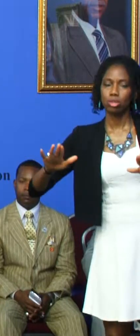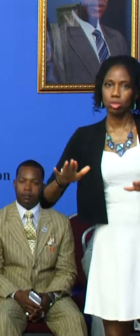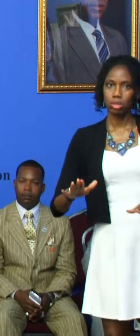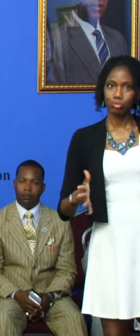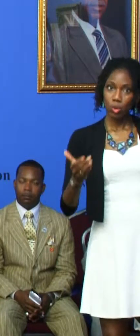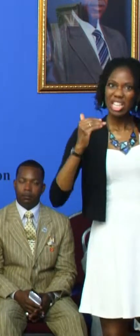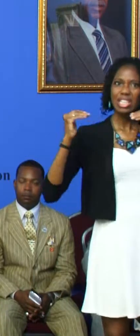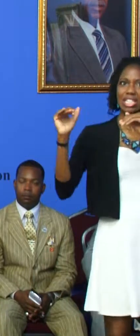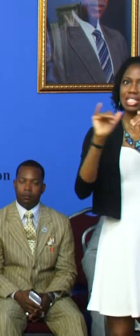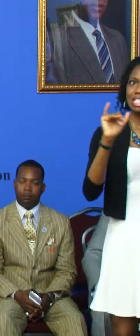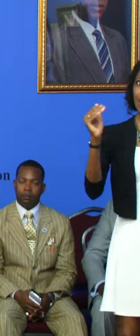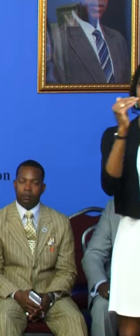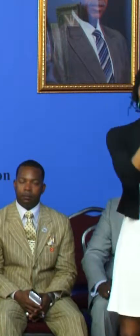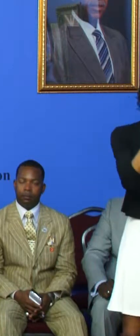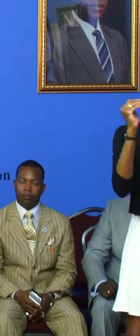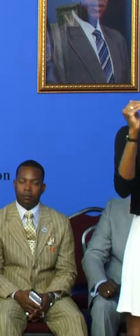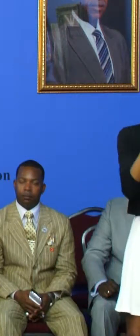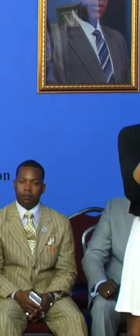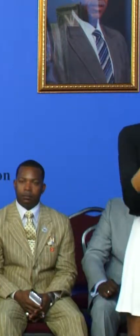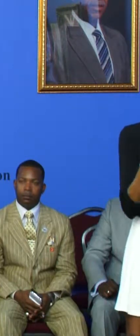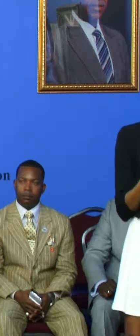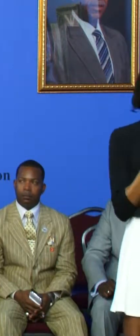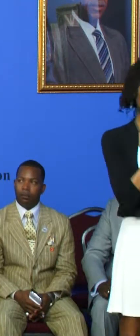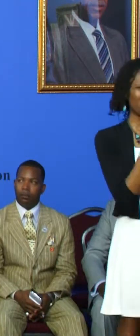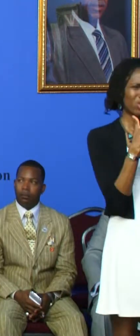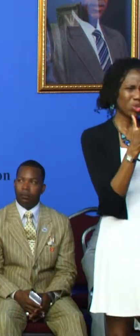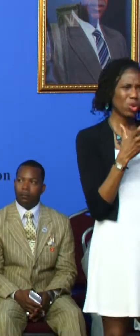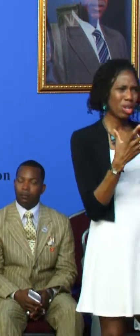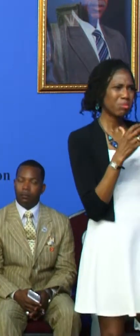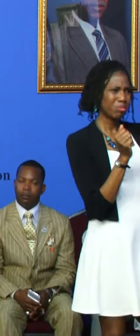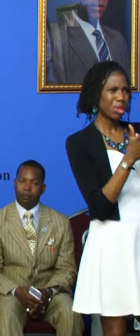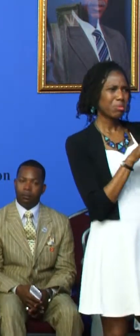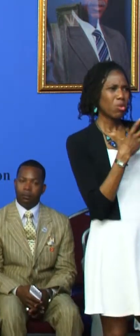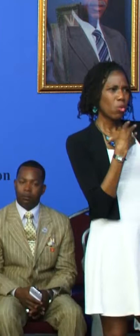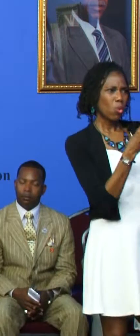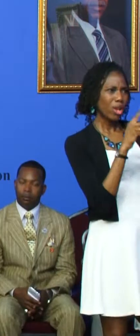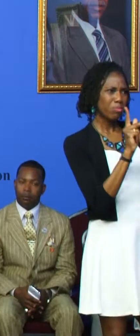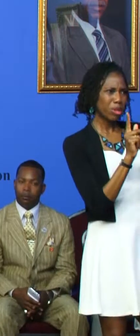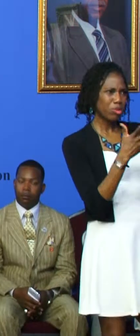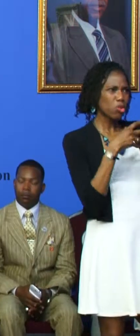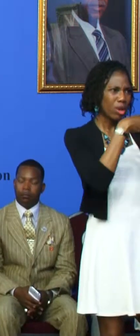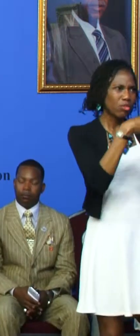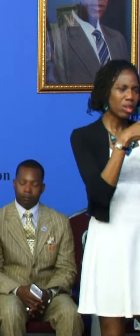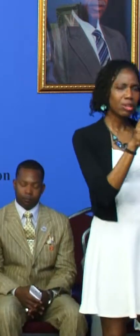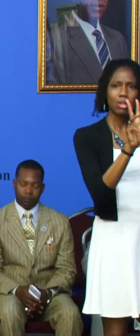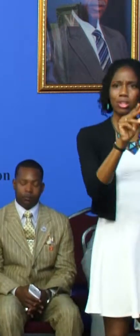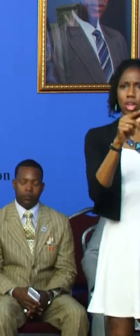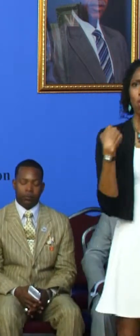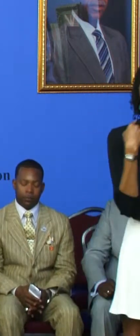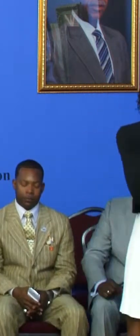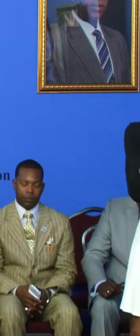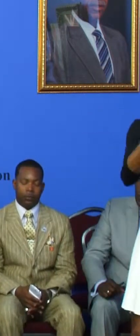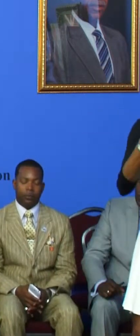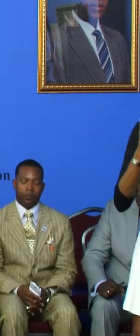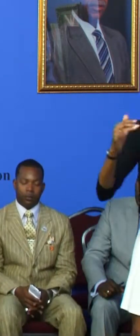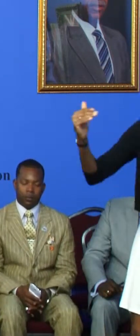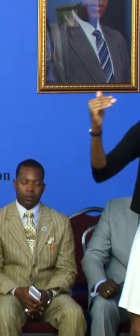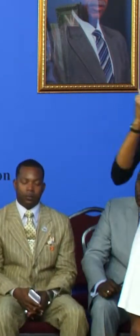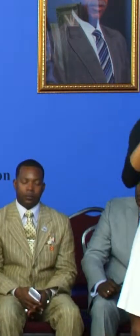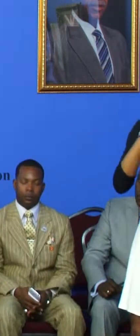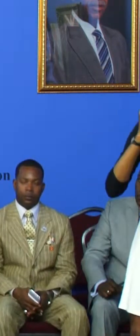So some of y'all talking about running around, y'all just want to be with white folks. No, we wanted quality. And in a